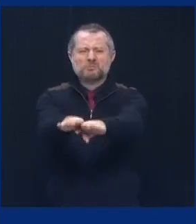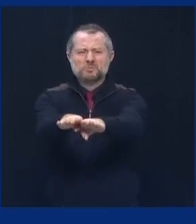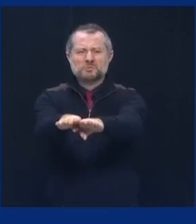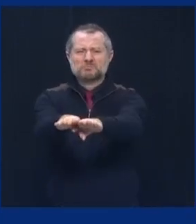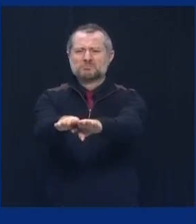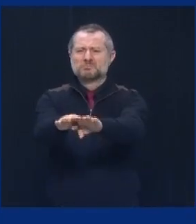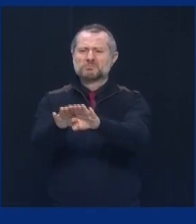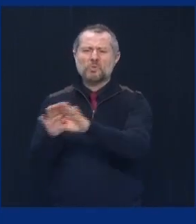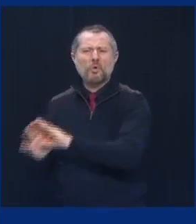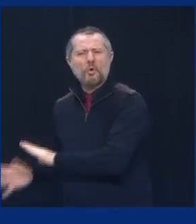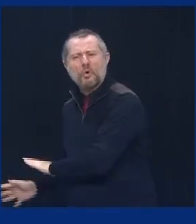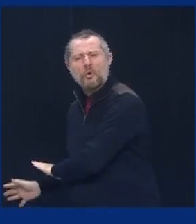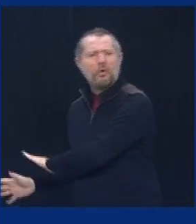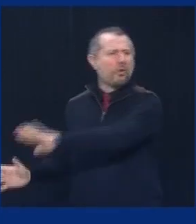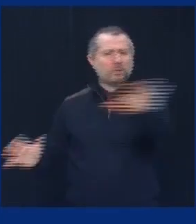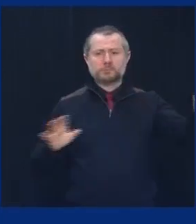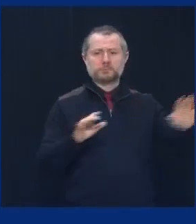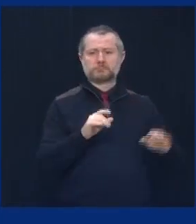business.